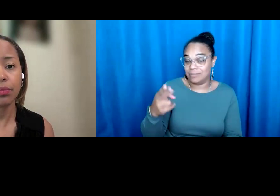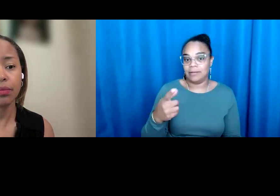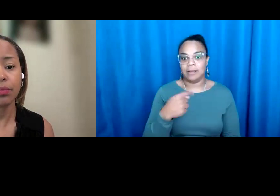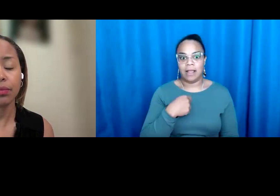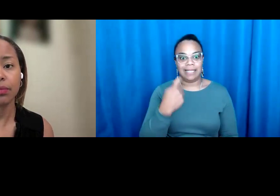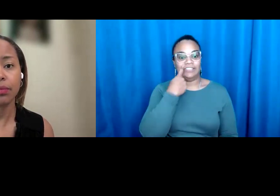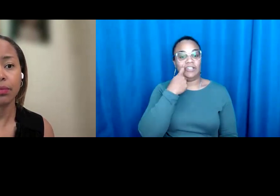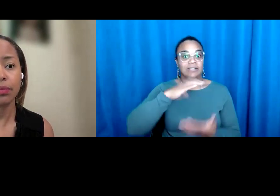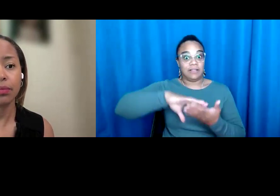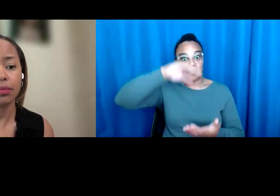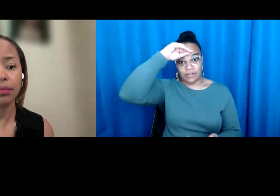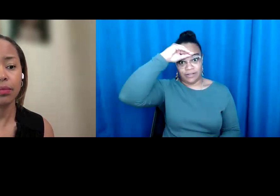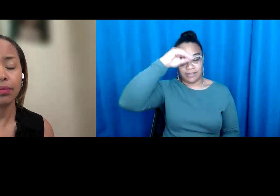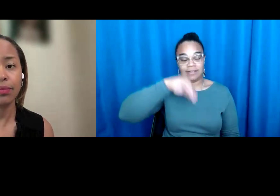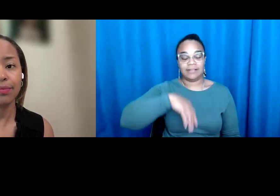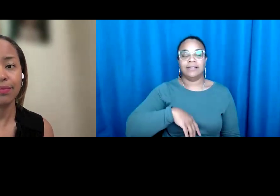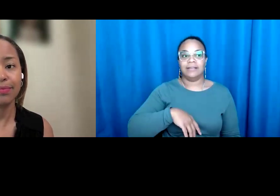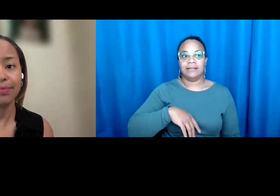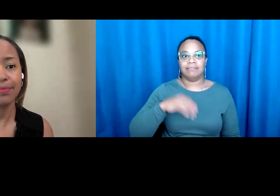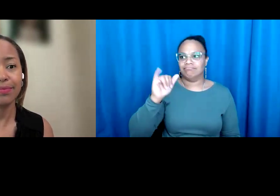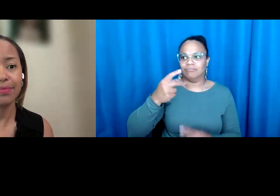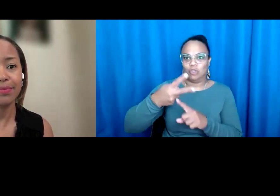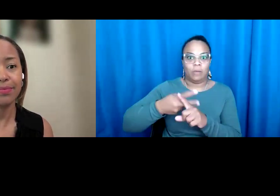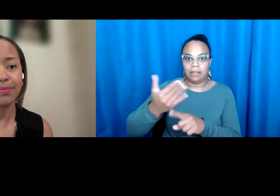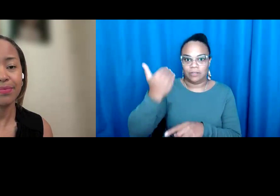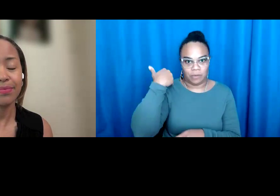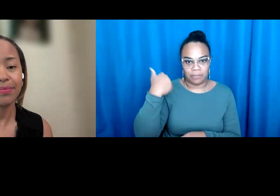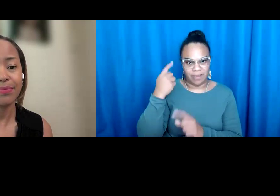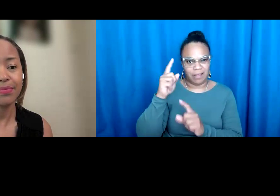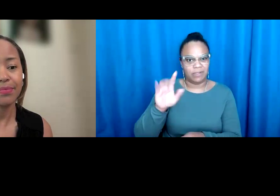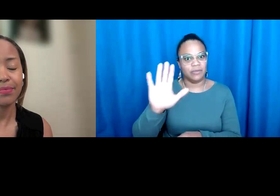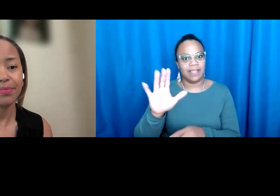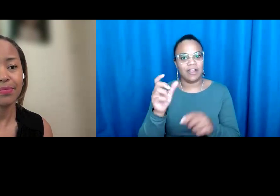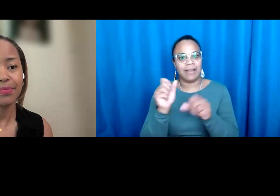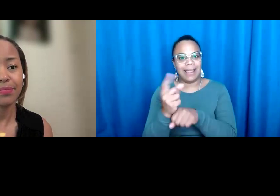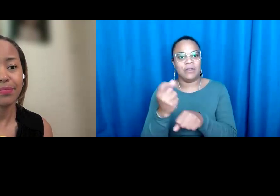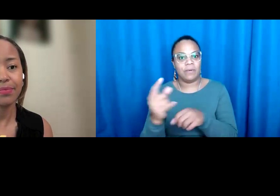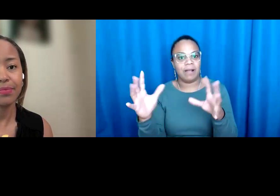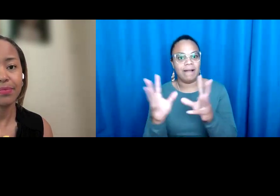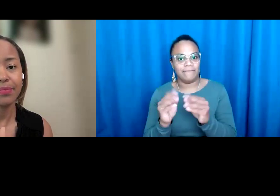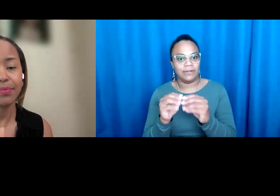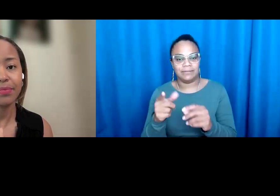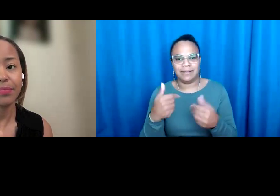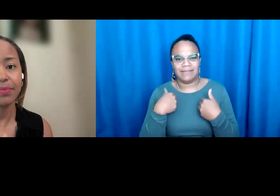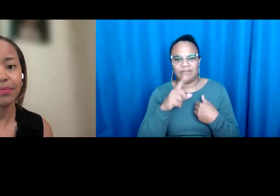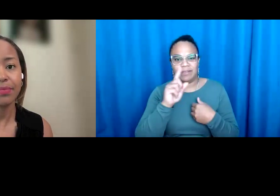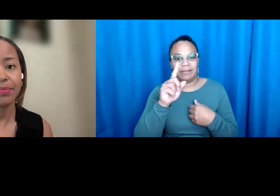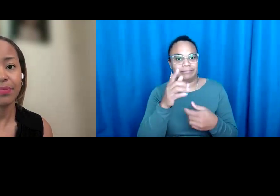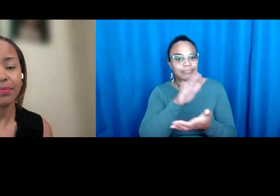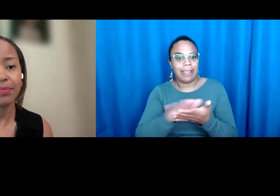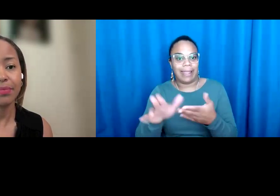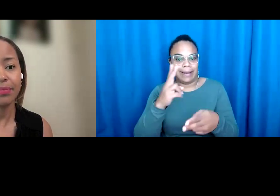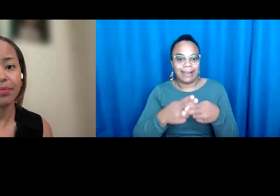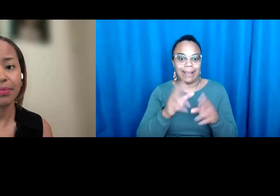just discovered, it was like 2 months ago, I was at their annual conference. They have such a generic name, the Bureau of Industry